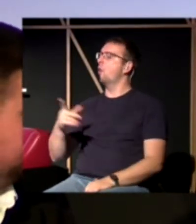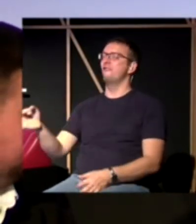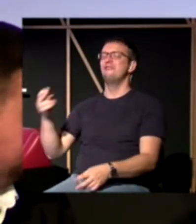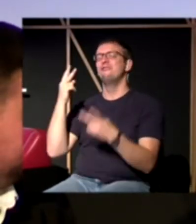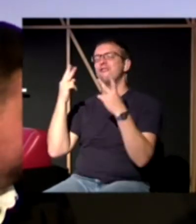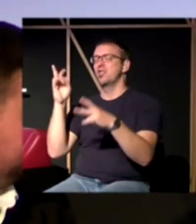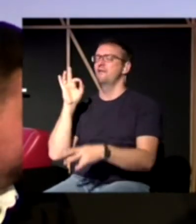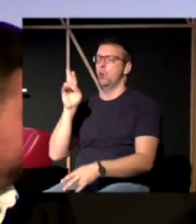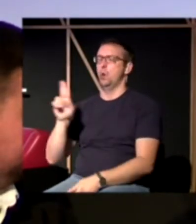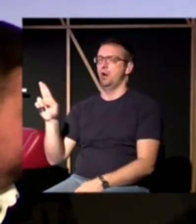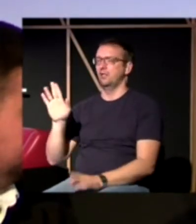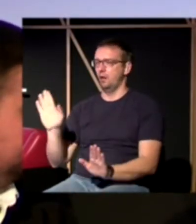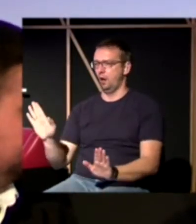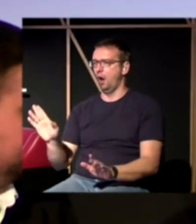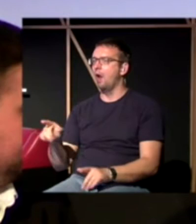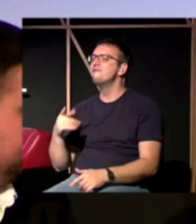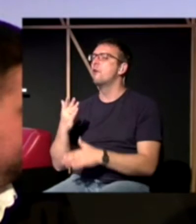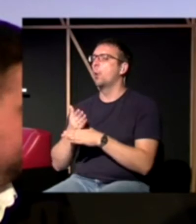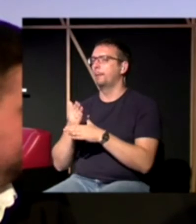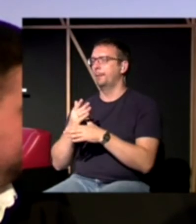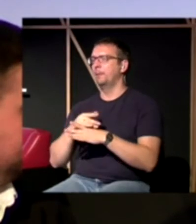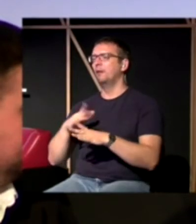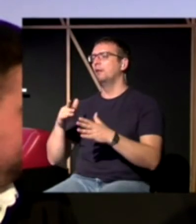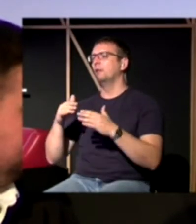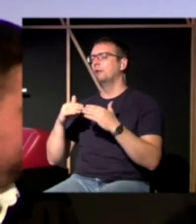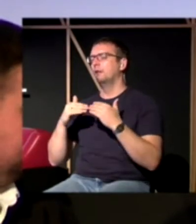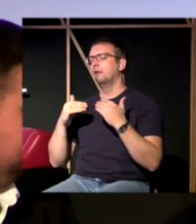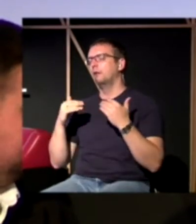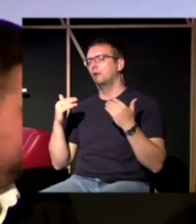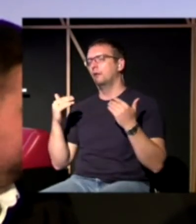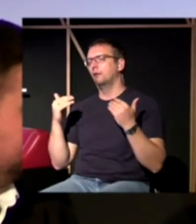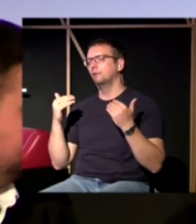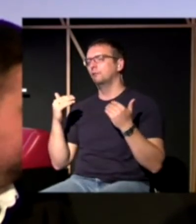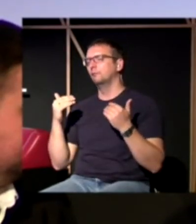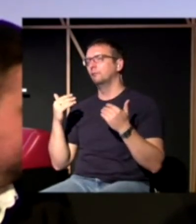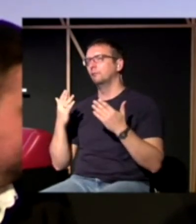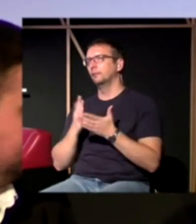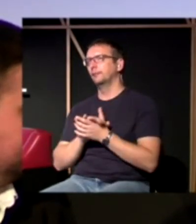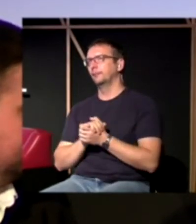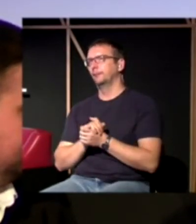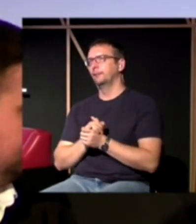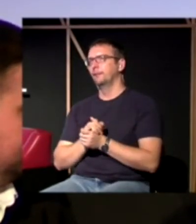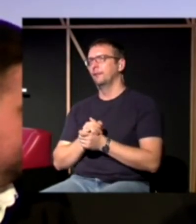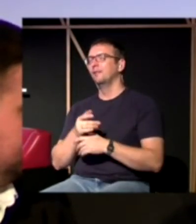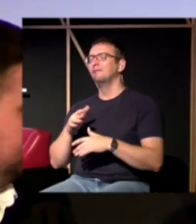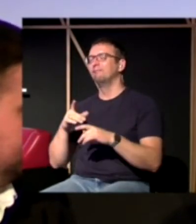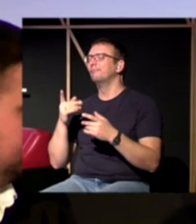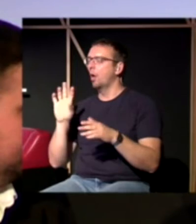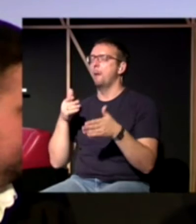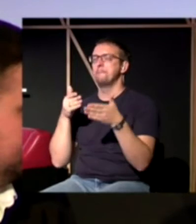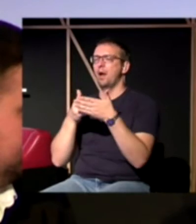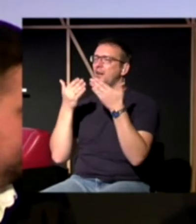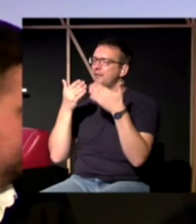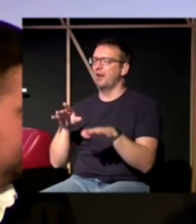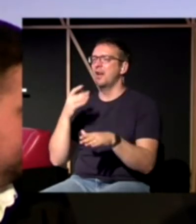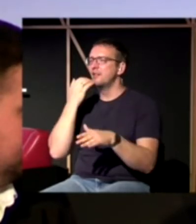entirely built on the principles of inclusiveness and accessibility. And